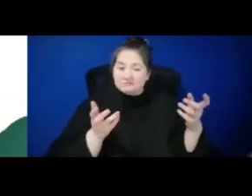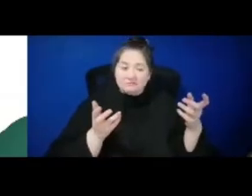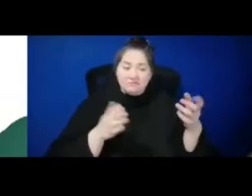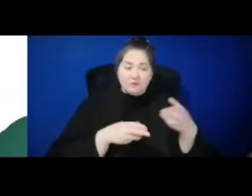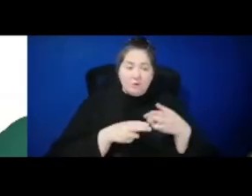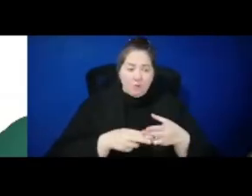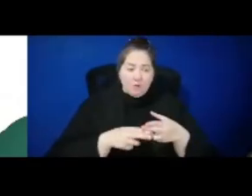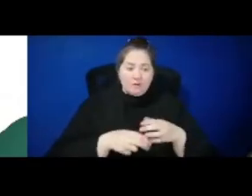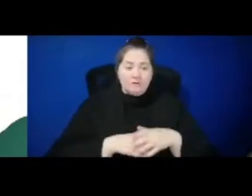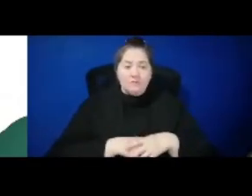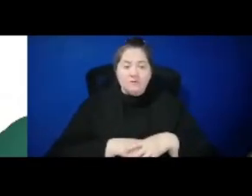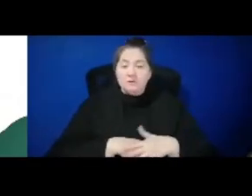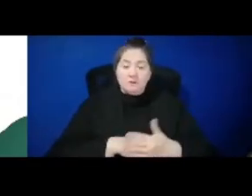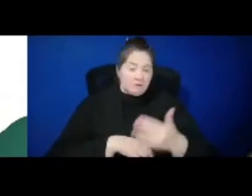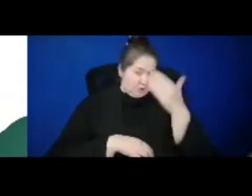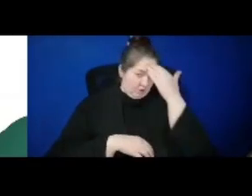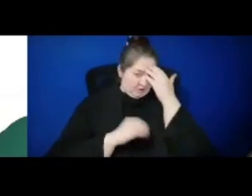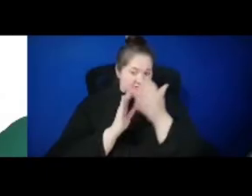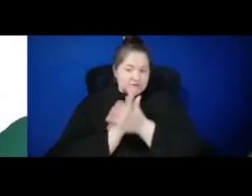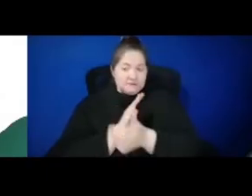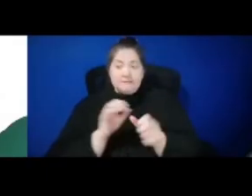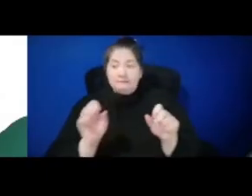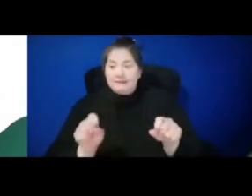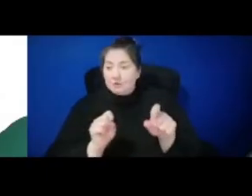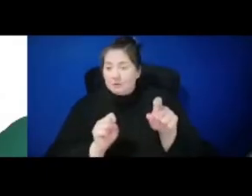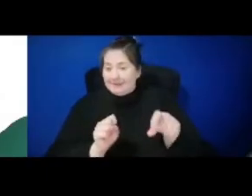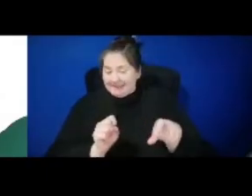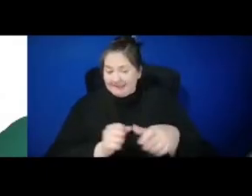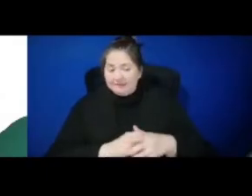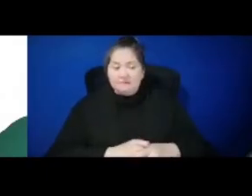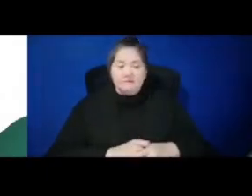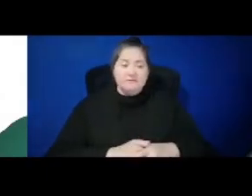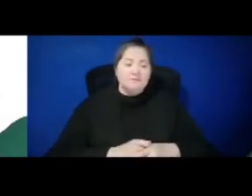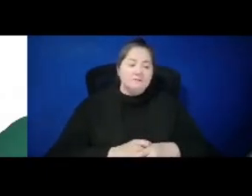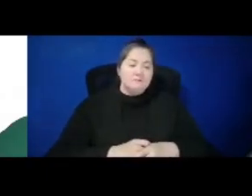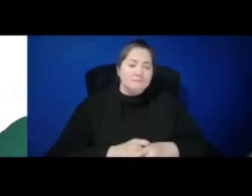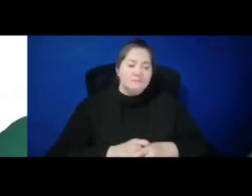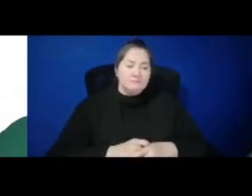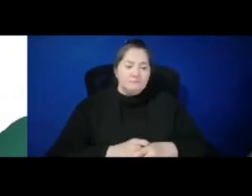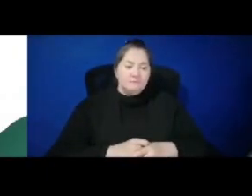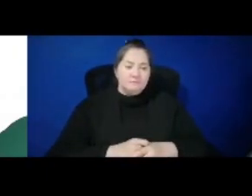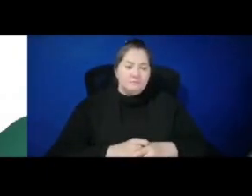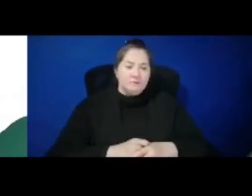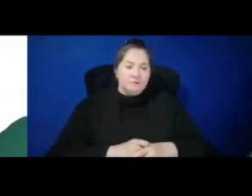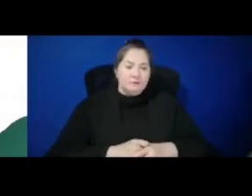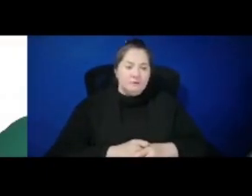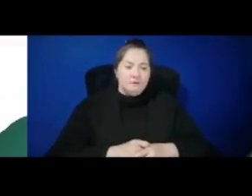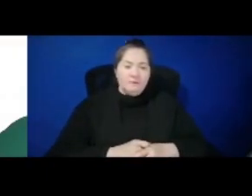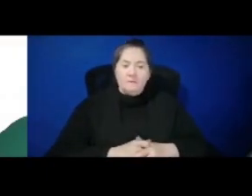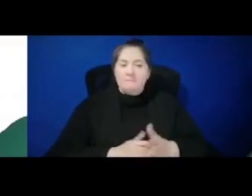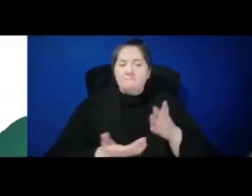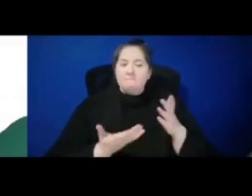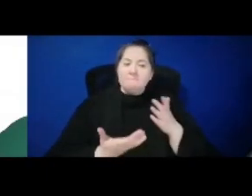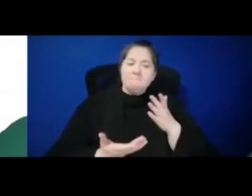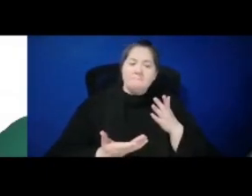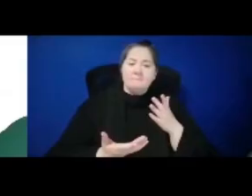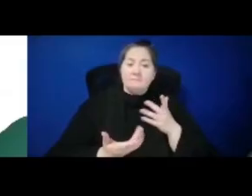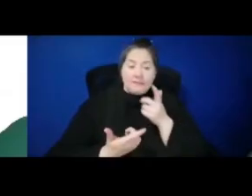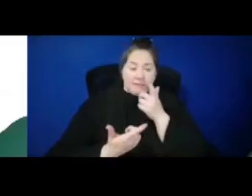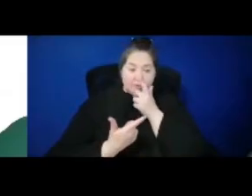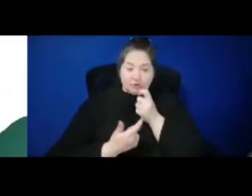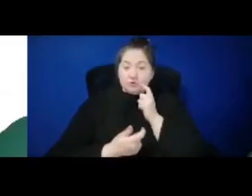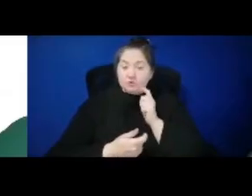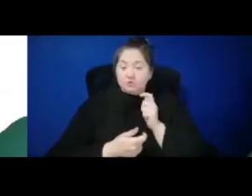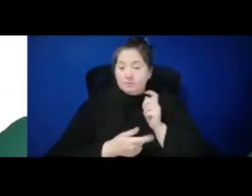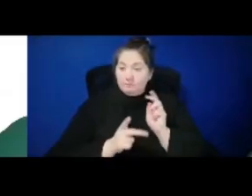called, the knowledge, skills, and abilities that you typically need to succeed in this role. And perhaps of particular interest to